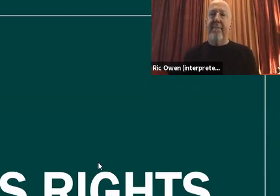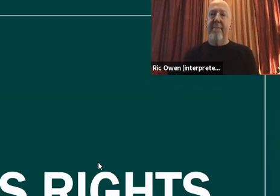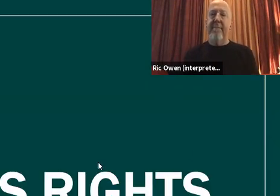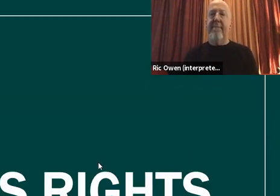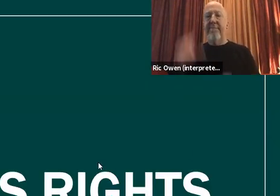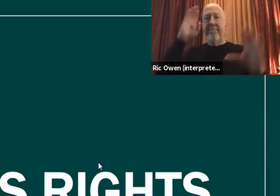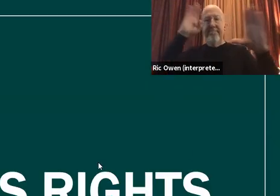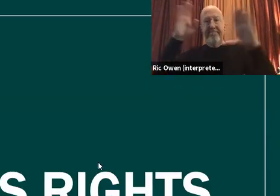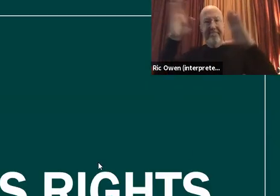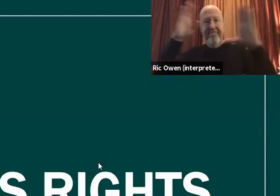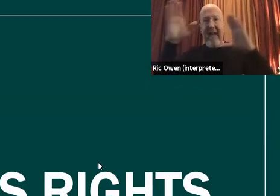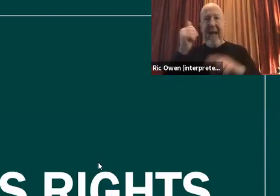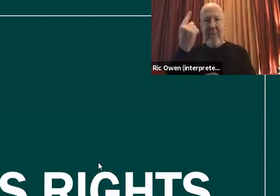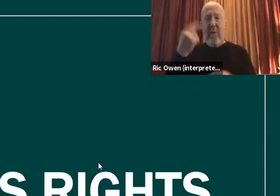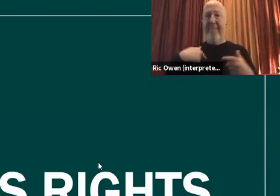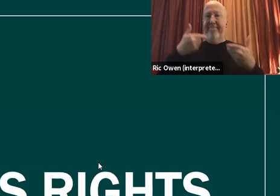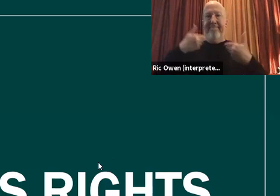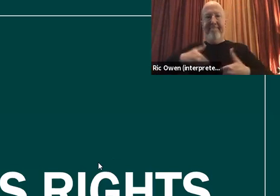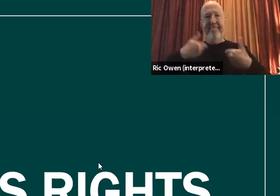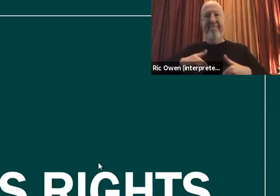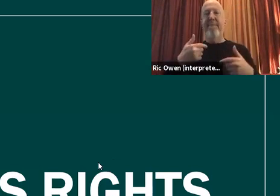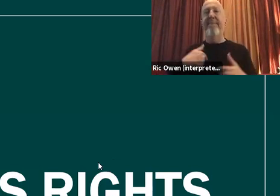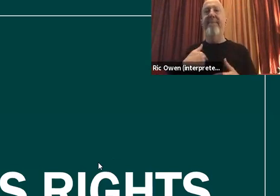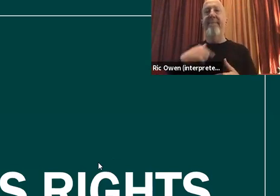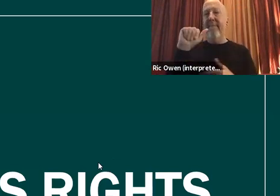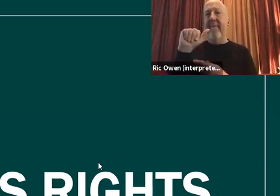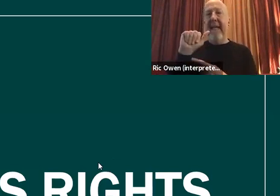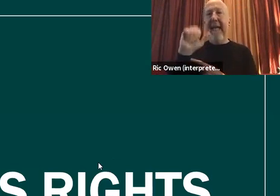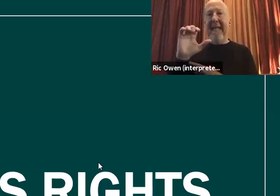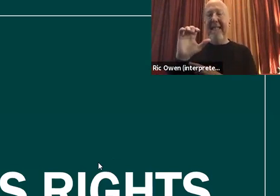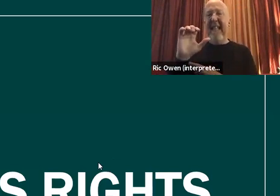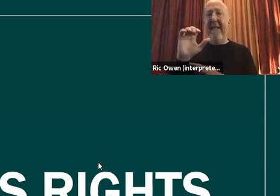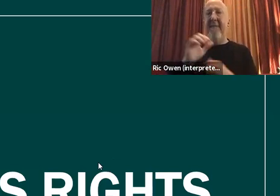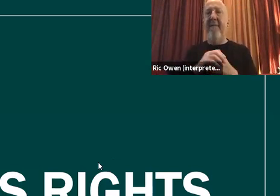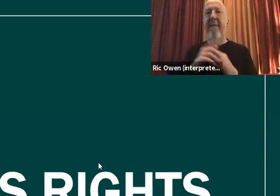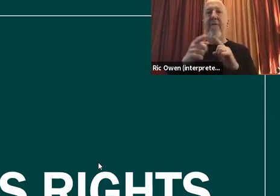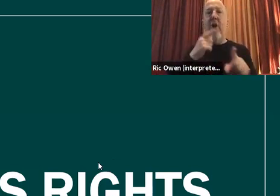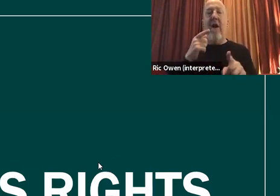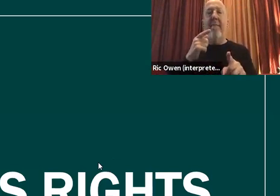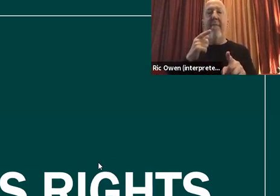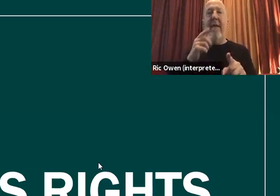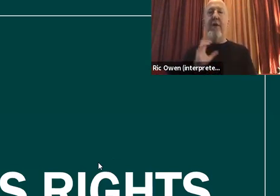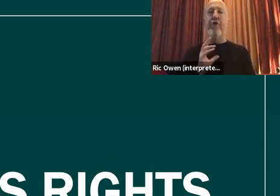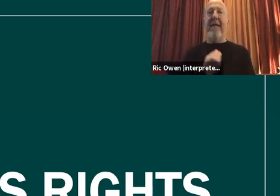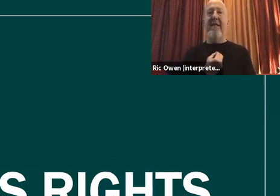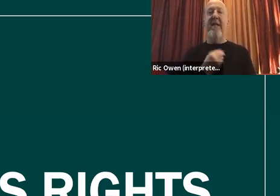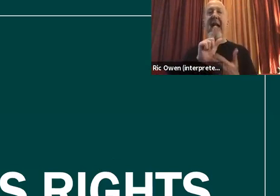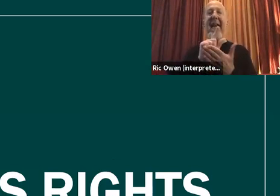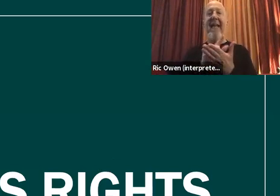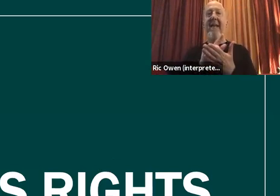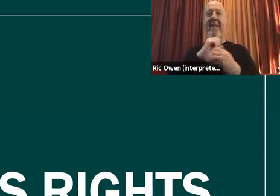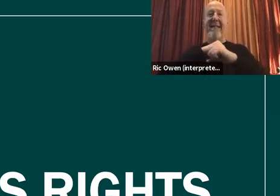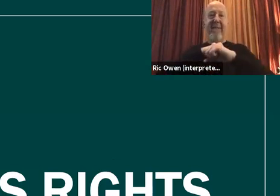Hi, everyone. This is, again, AC Dumlau from the Transgender Legal Defense